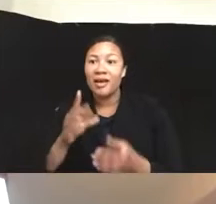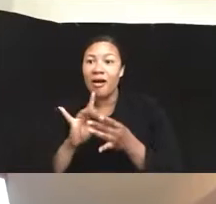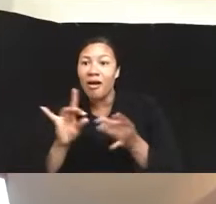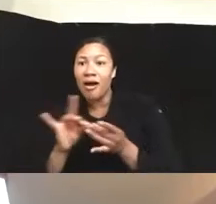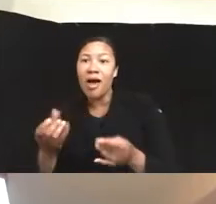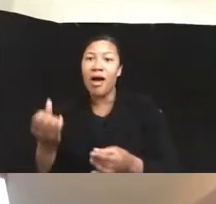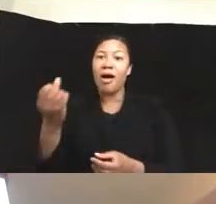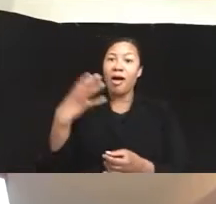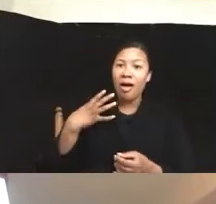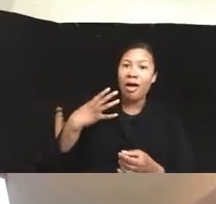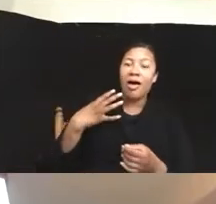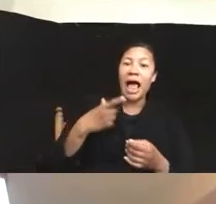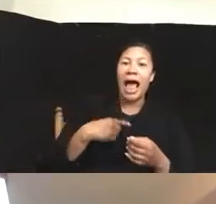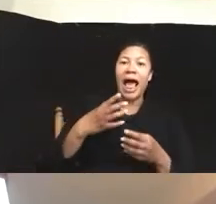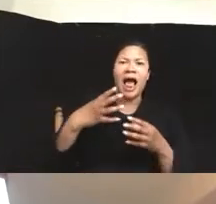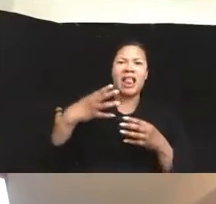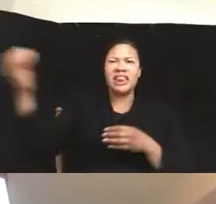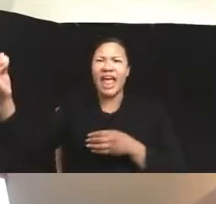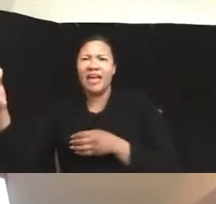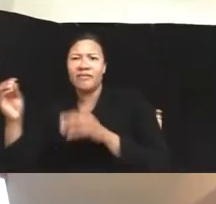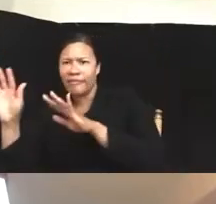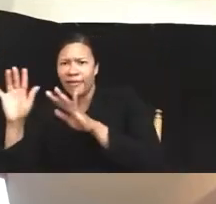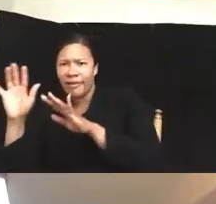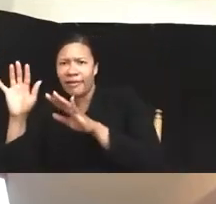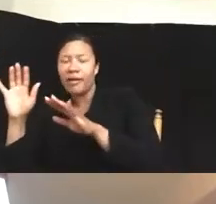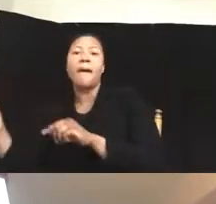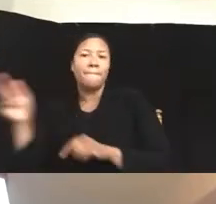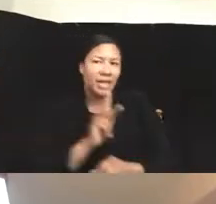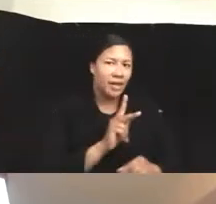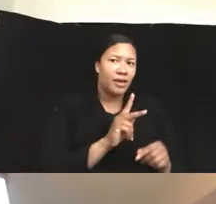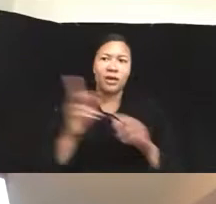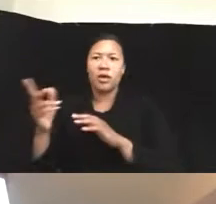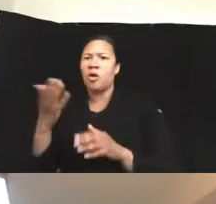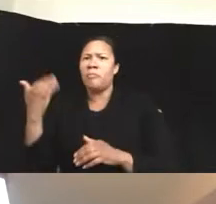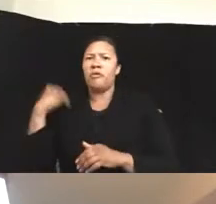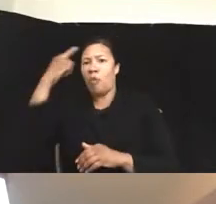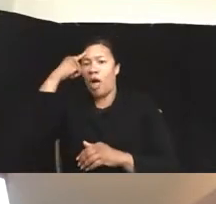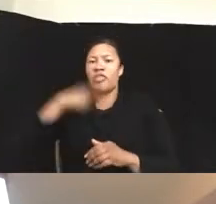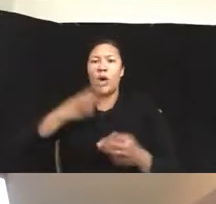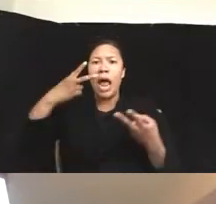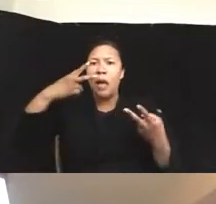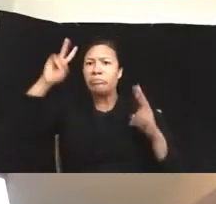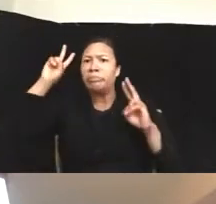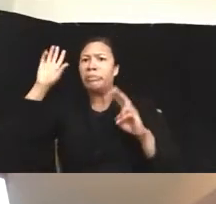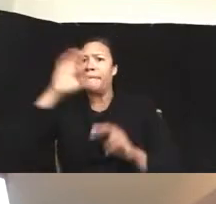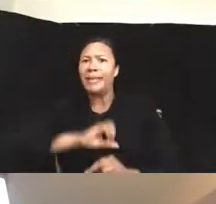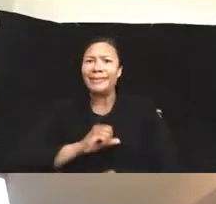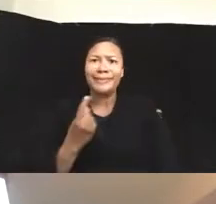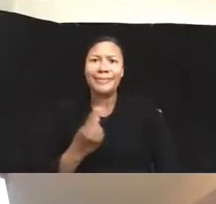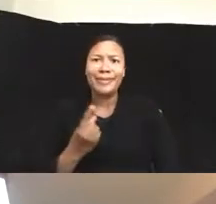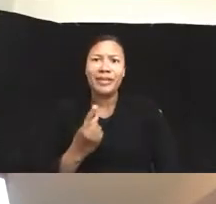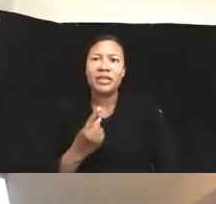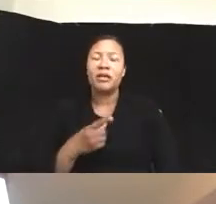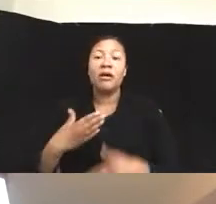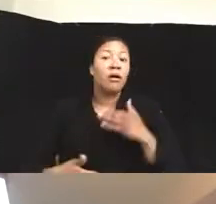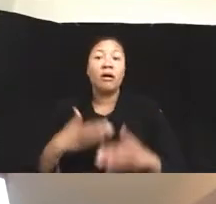and I initially thought I was missing it. And so finally, after probably months,